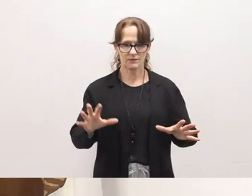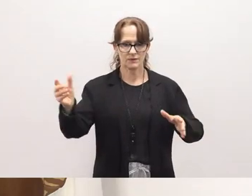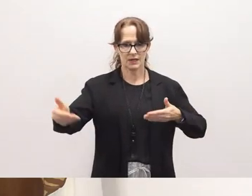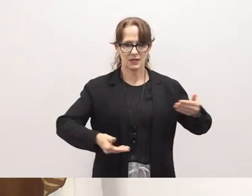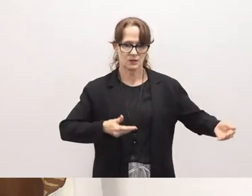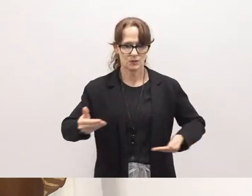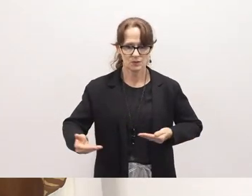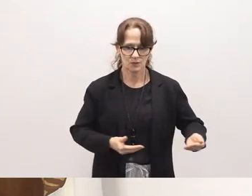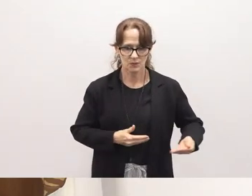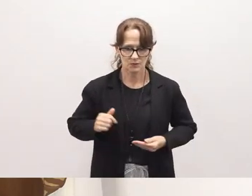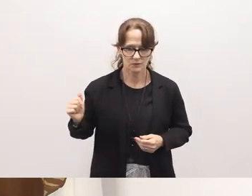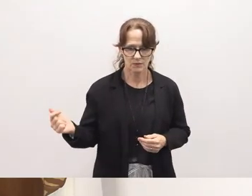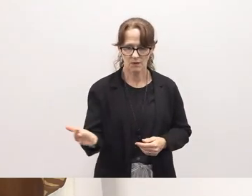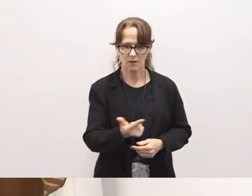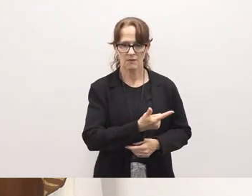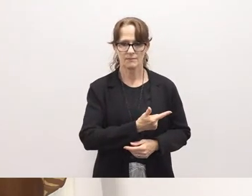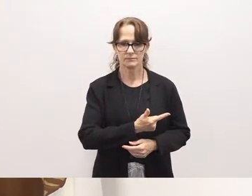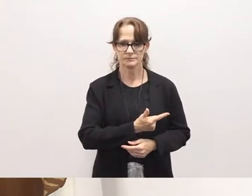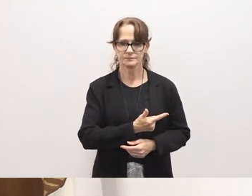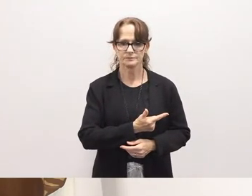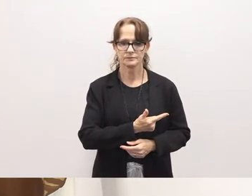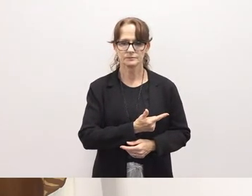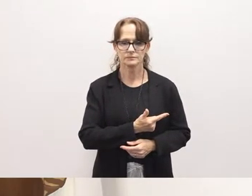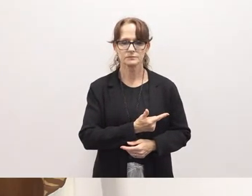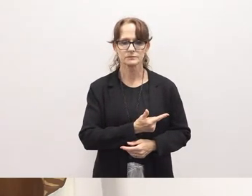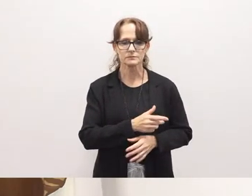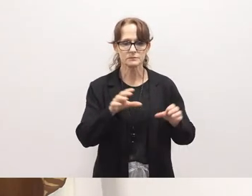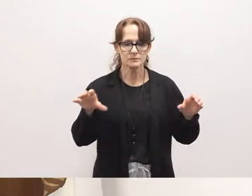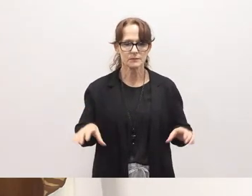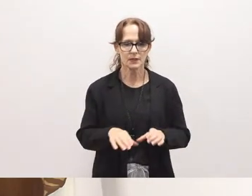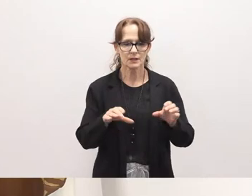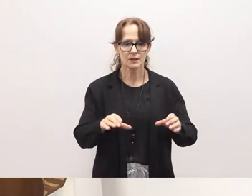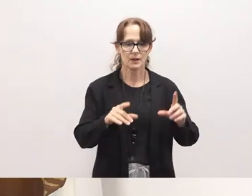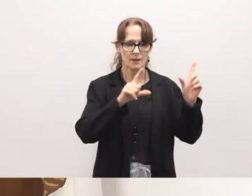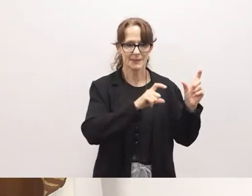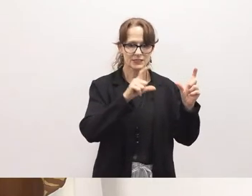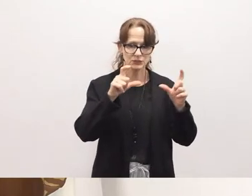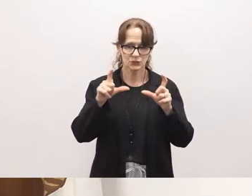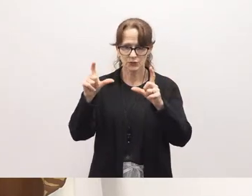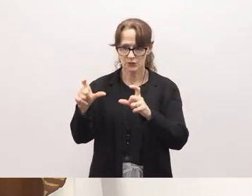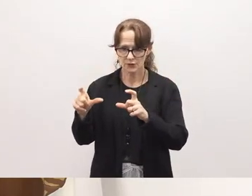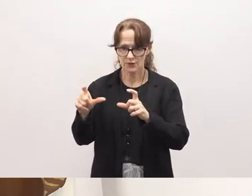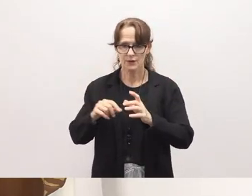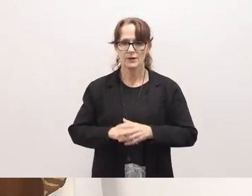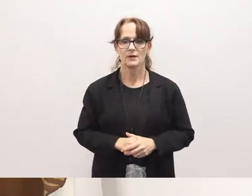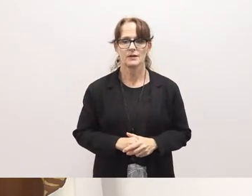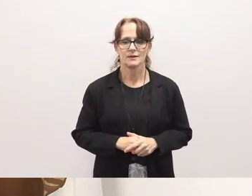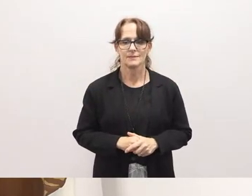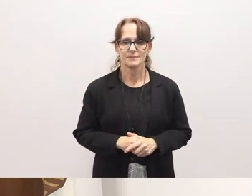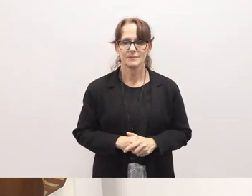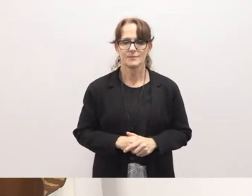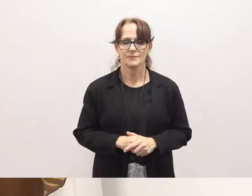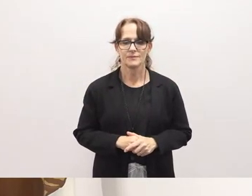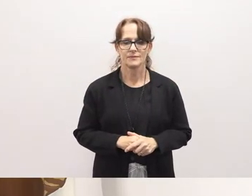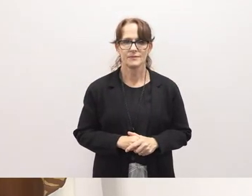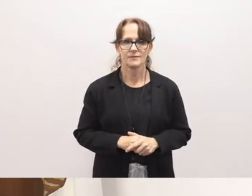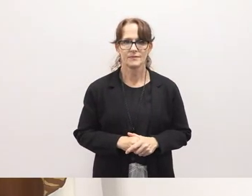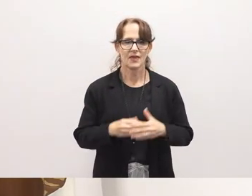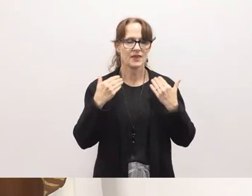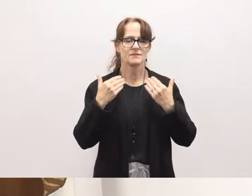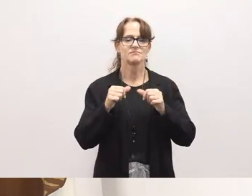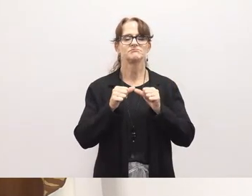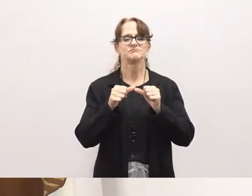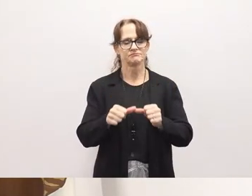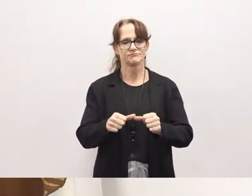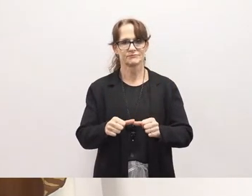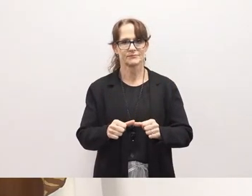introducing everyone this evening, we'll do a picture and we will take it from there. And each